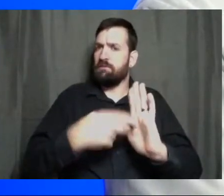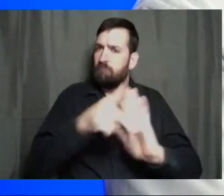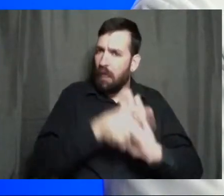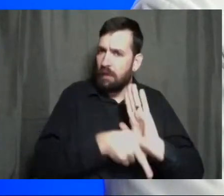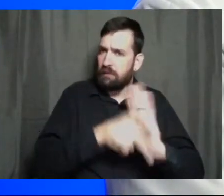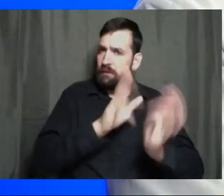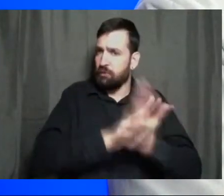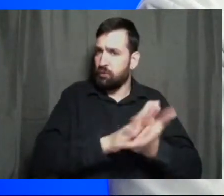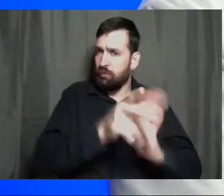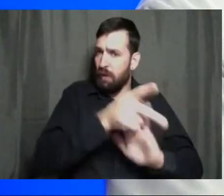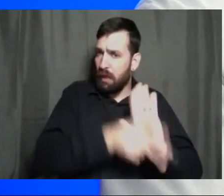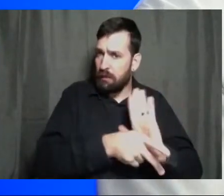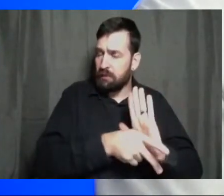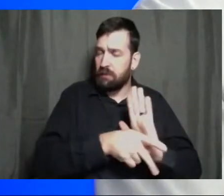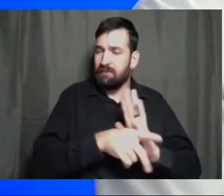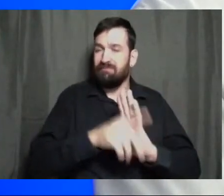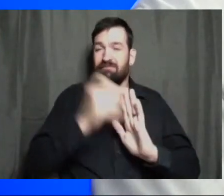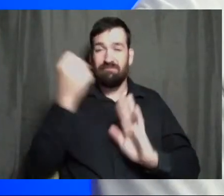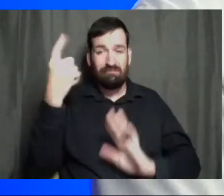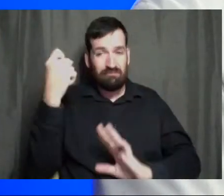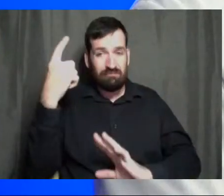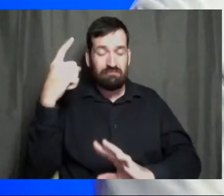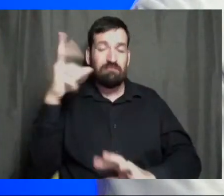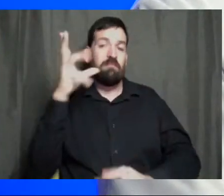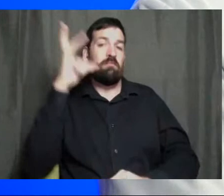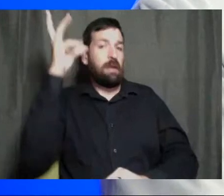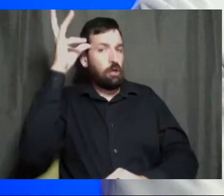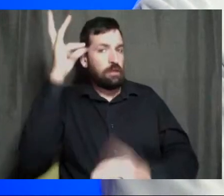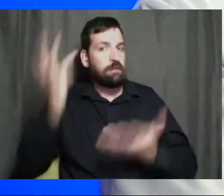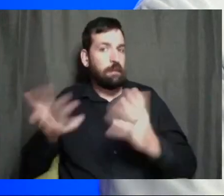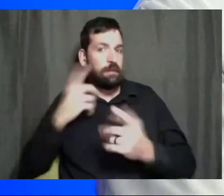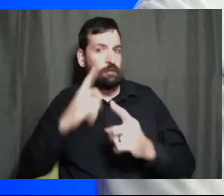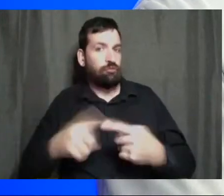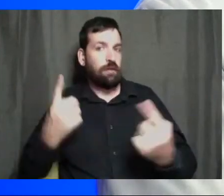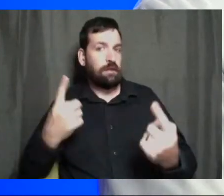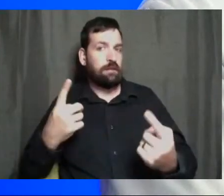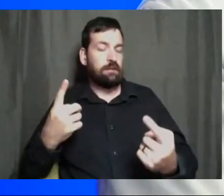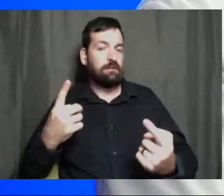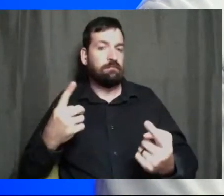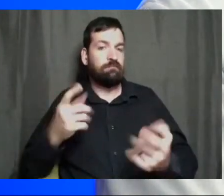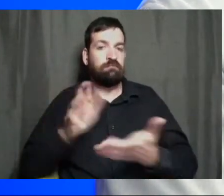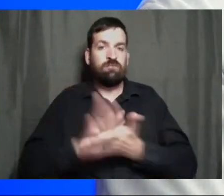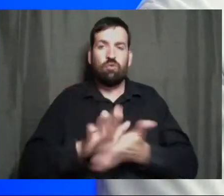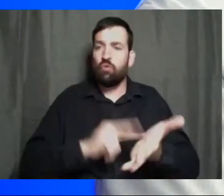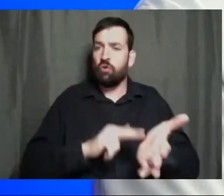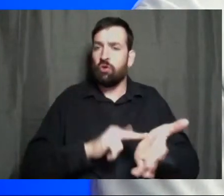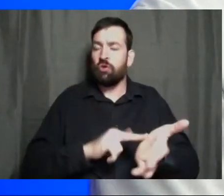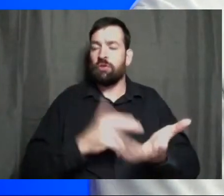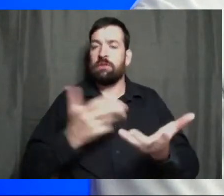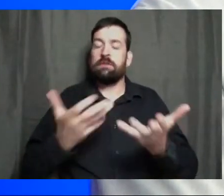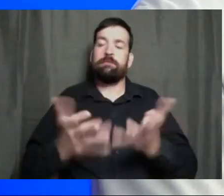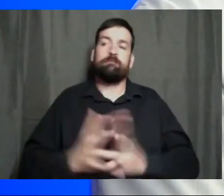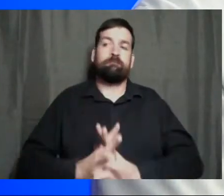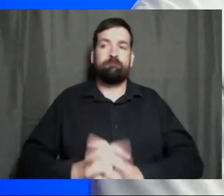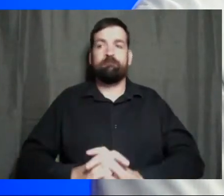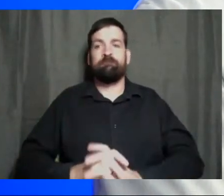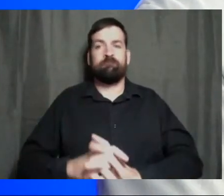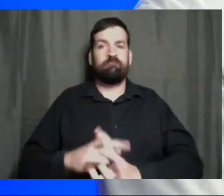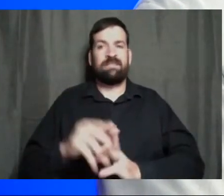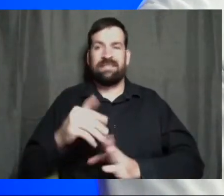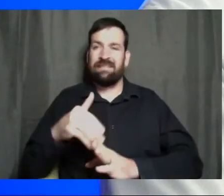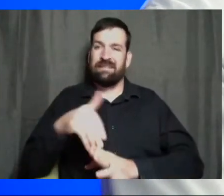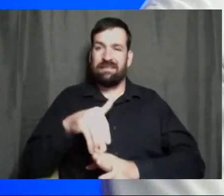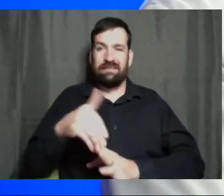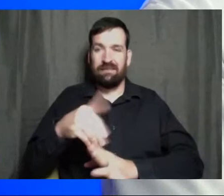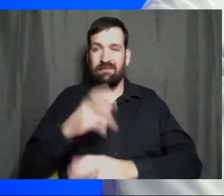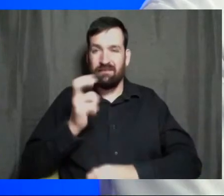and yet you've got parents that may disagree. So school nurses have kind of been in had to walk a tightrope in a sense. We